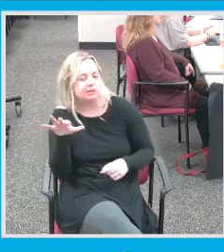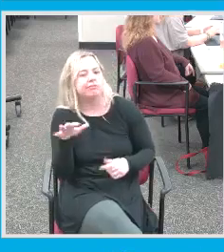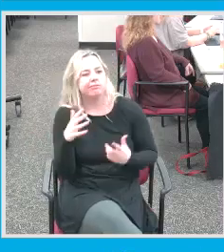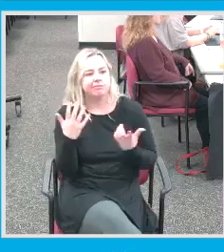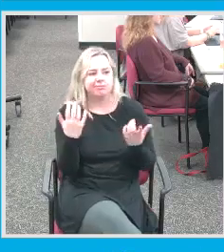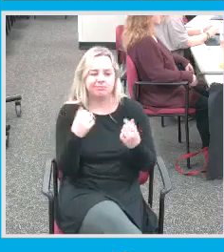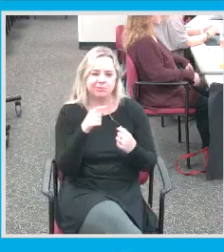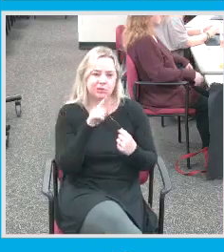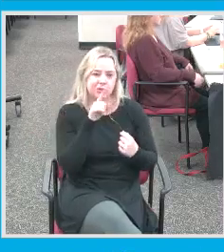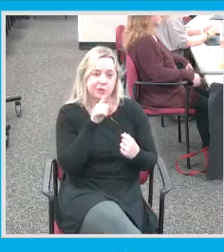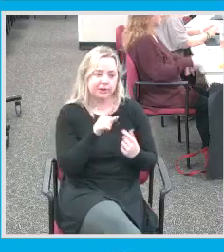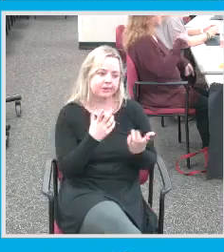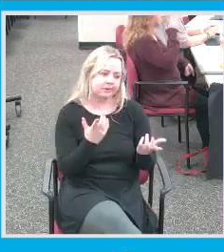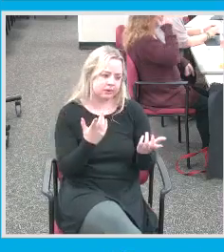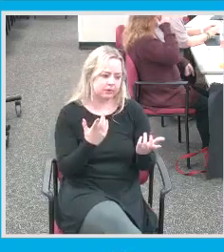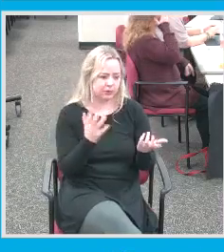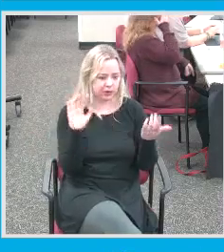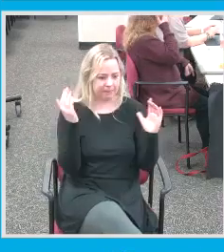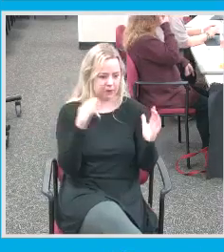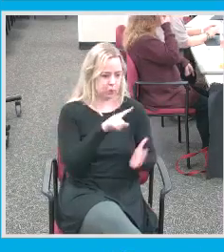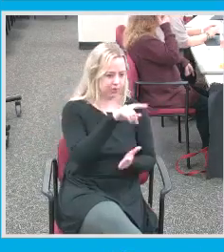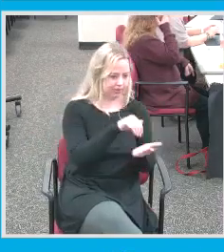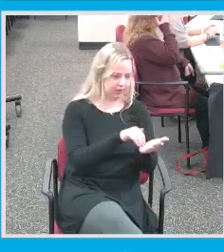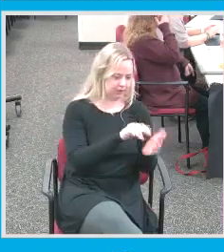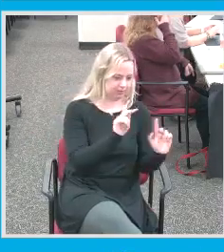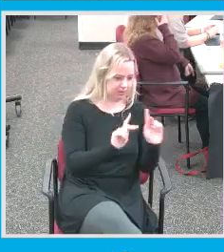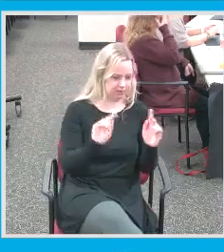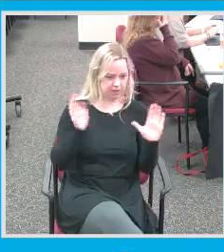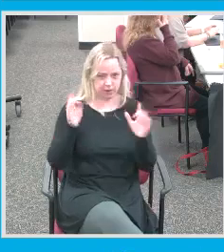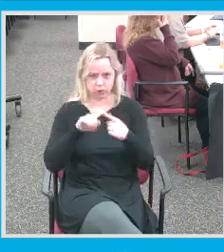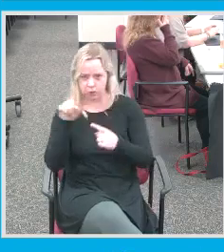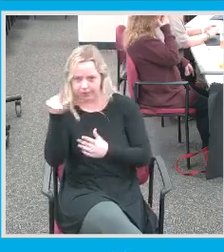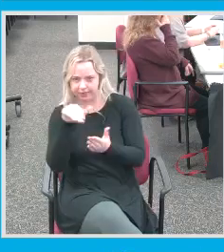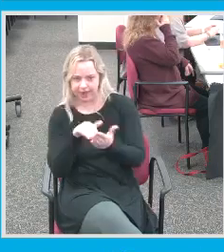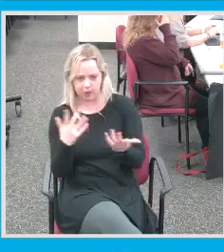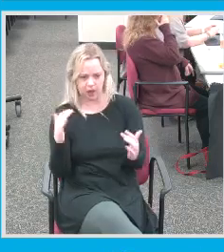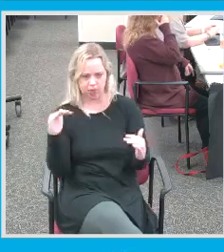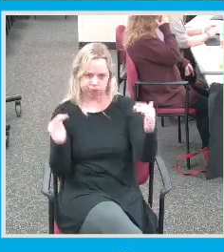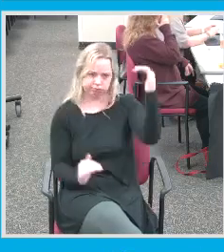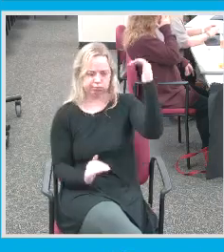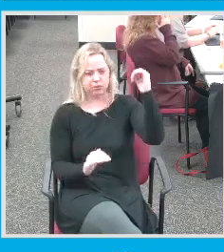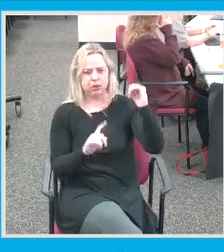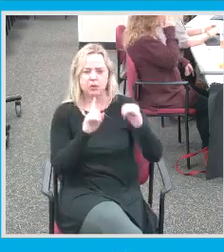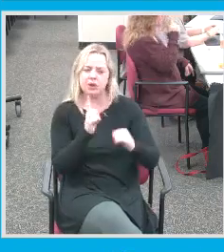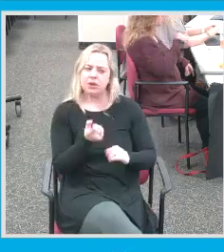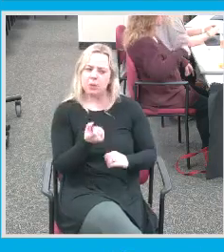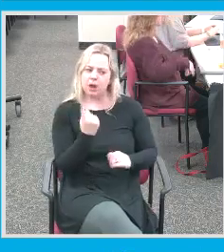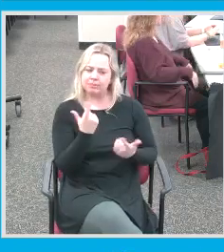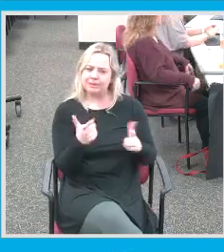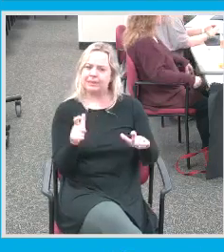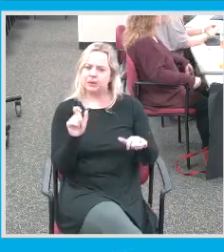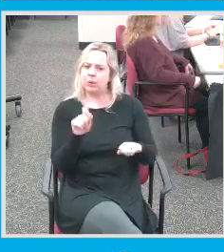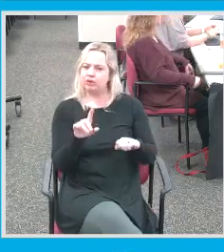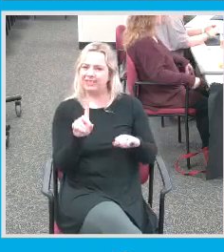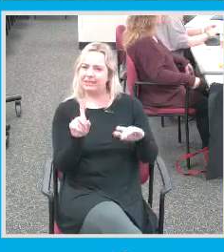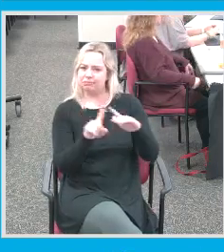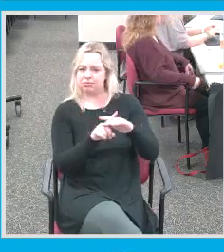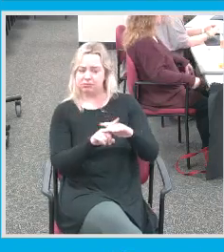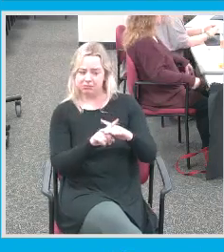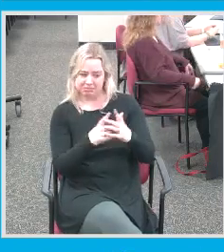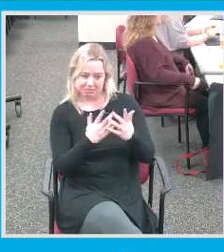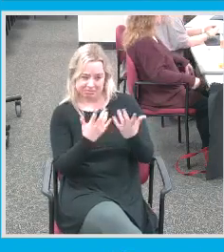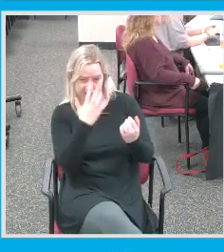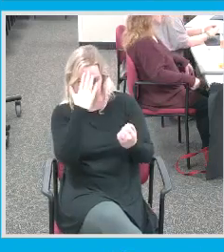1,000 citizens versus 1,000. So that was one hell of a long question, so please take a shot at